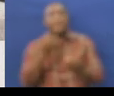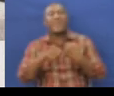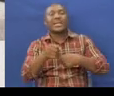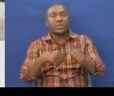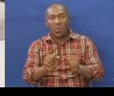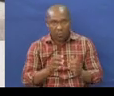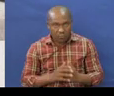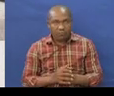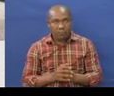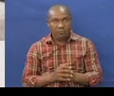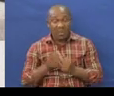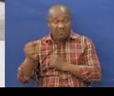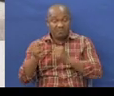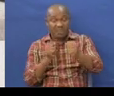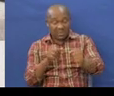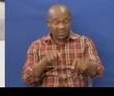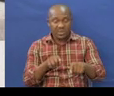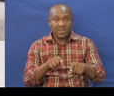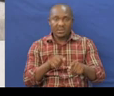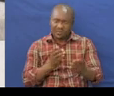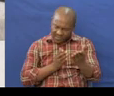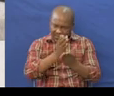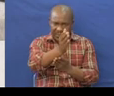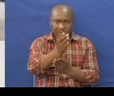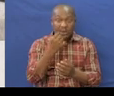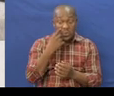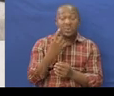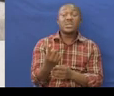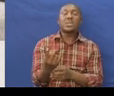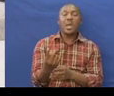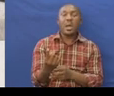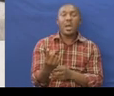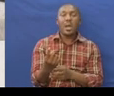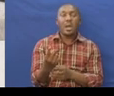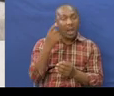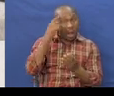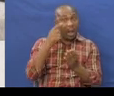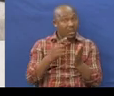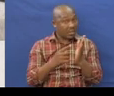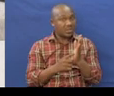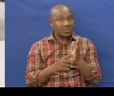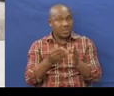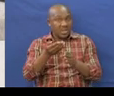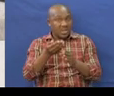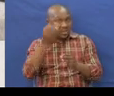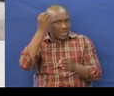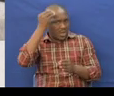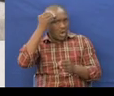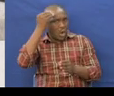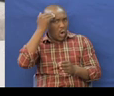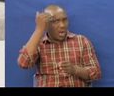Practical knowledge. You know about the practical knowledge. The knowledge that you get practically